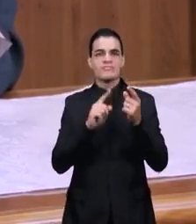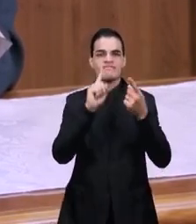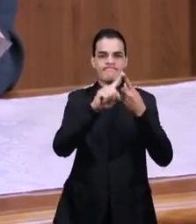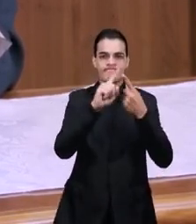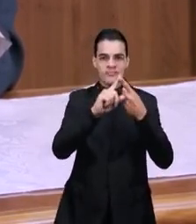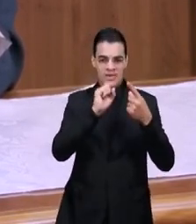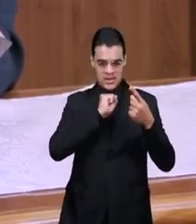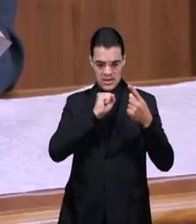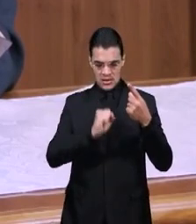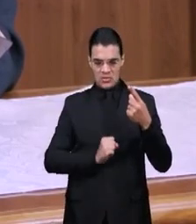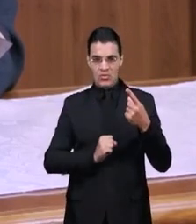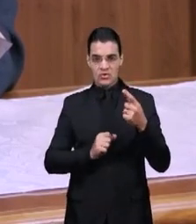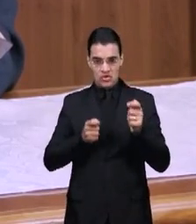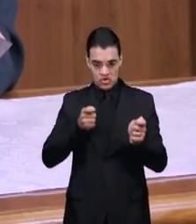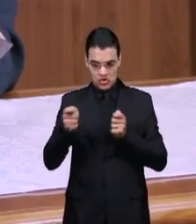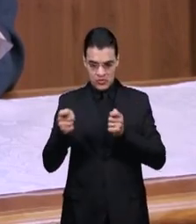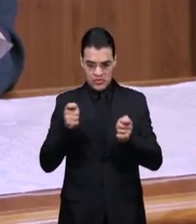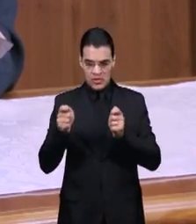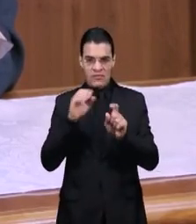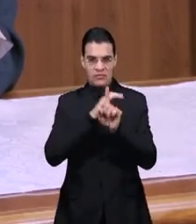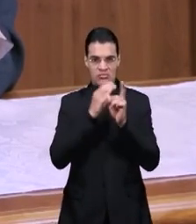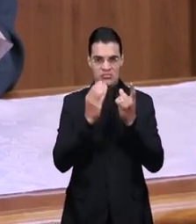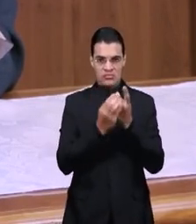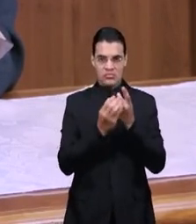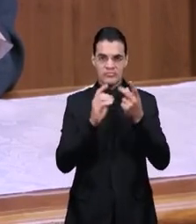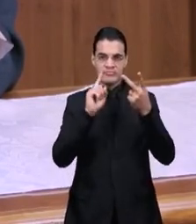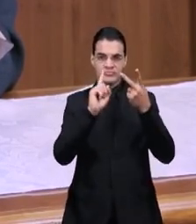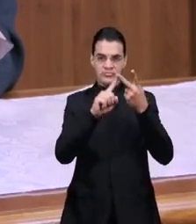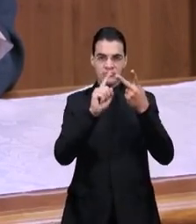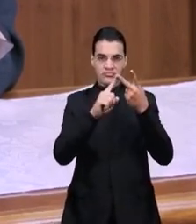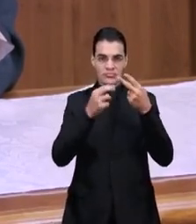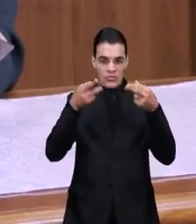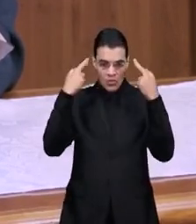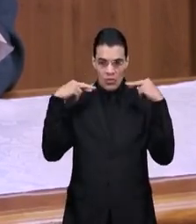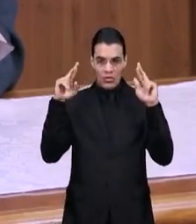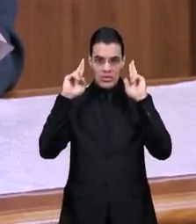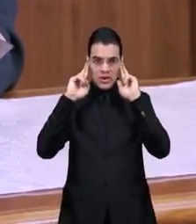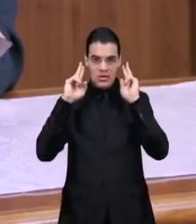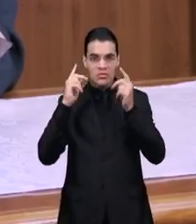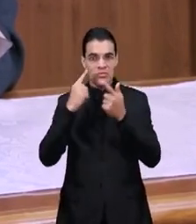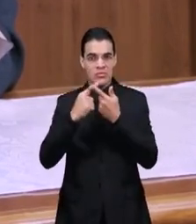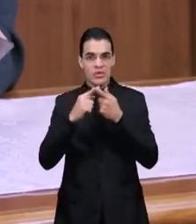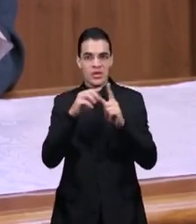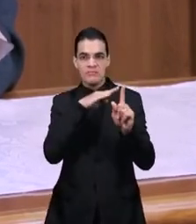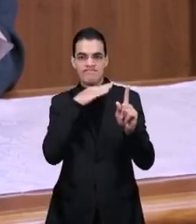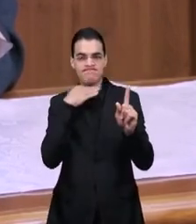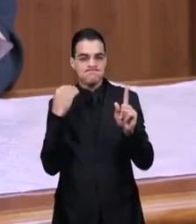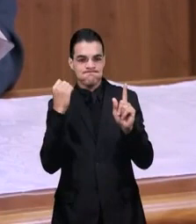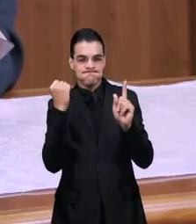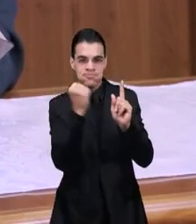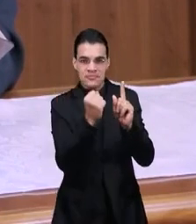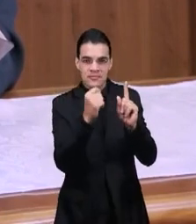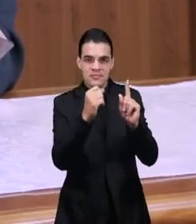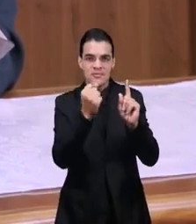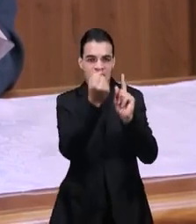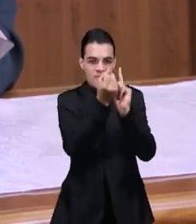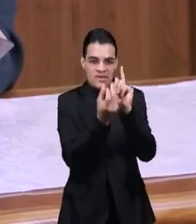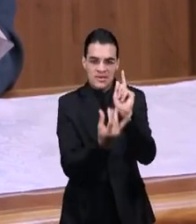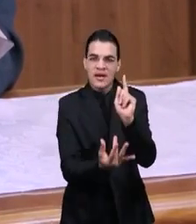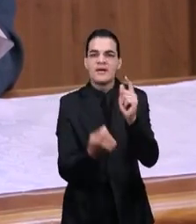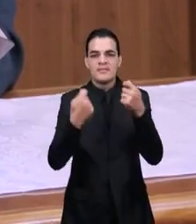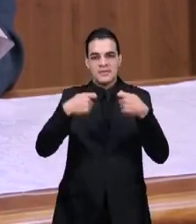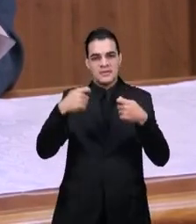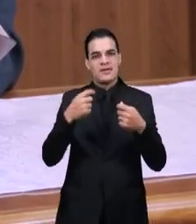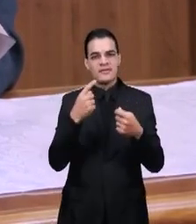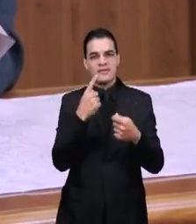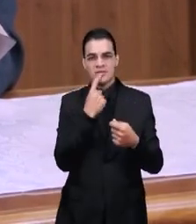the administrator of the service, the lamb was the victim. Without the pouring out of the blood, they would not have a service, and also the